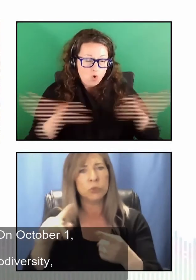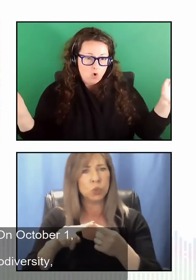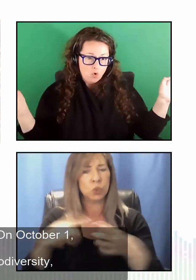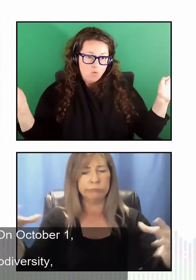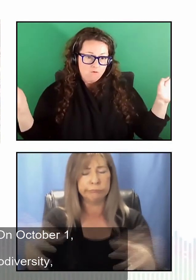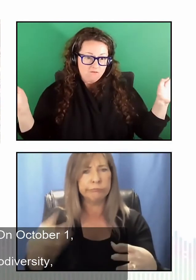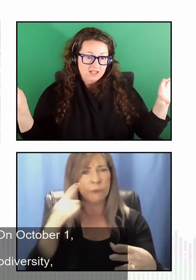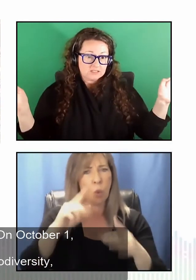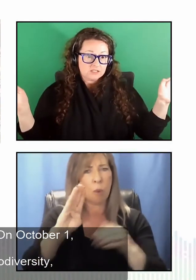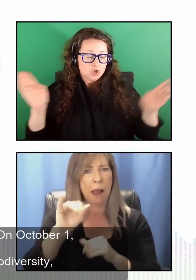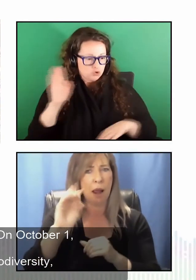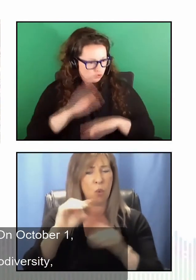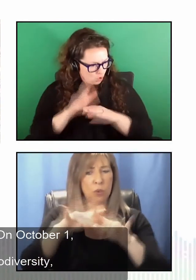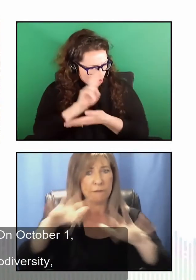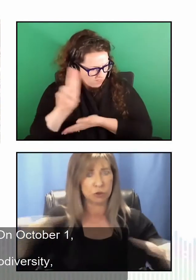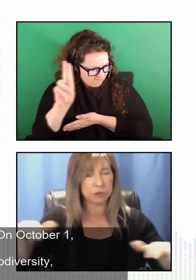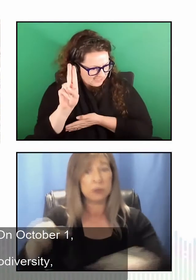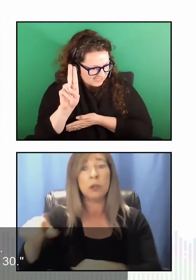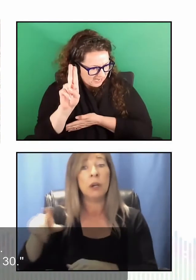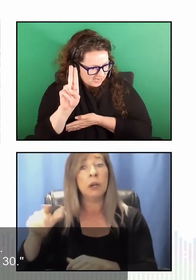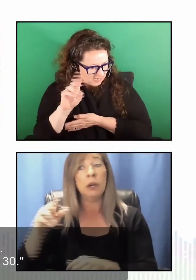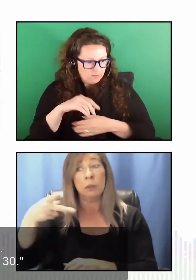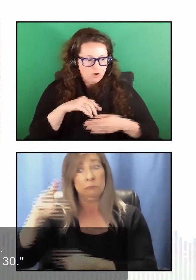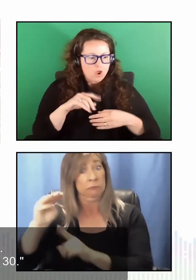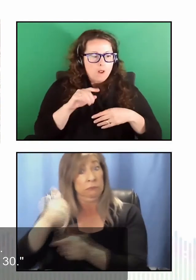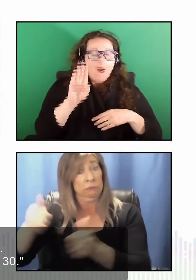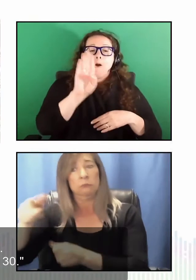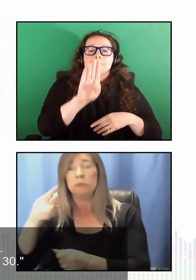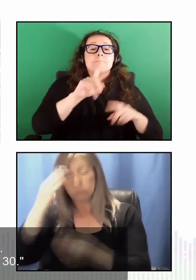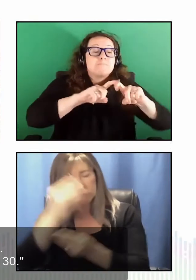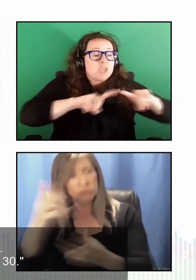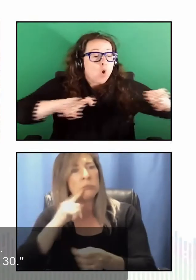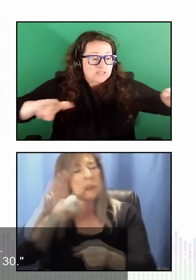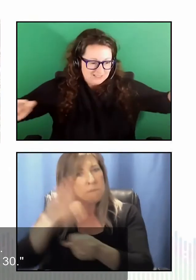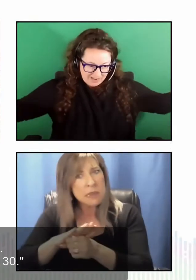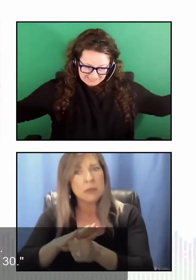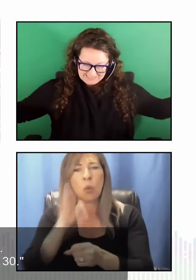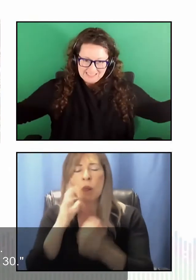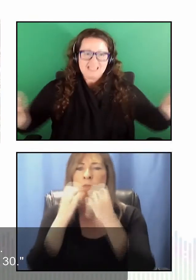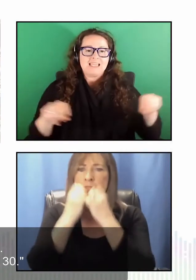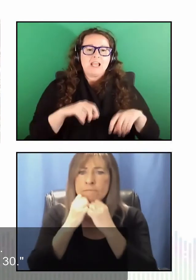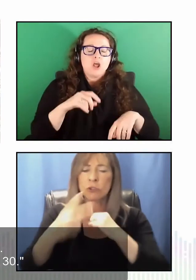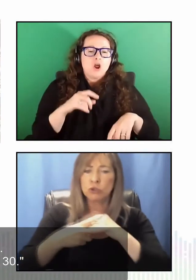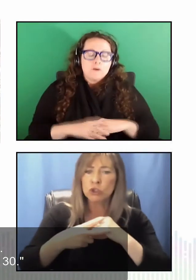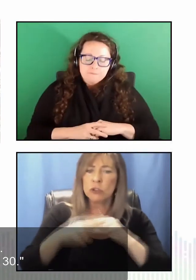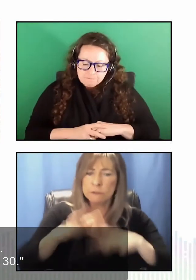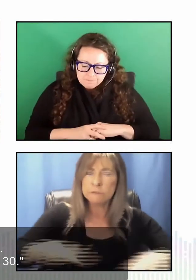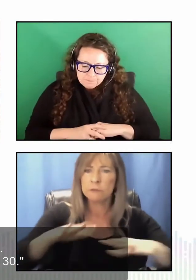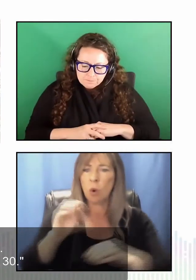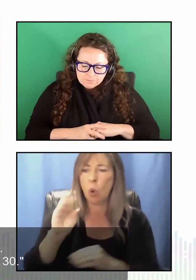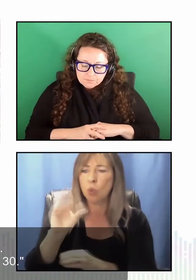conserving 30% of Canada's land and ocean by 2030. That's what they refer to as